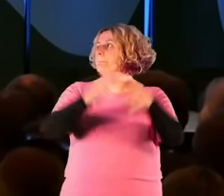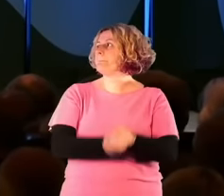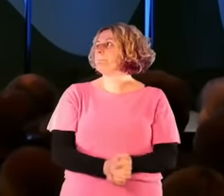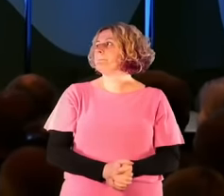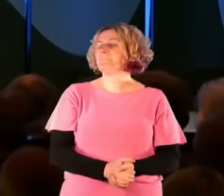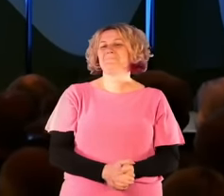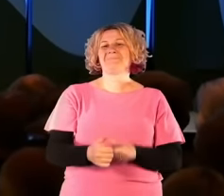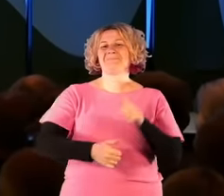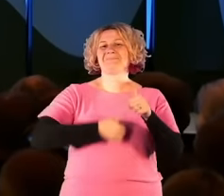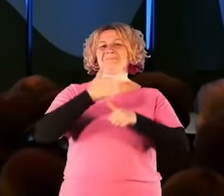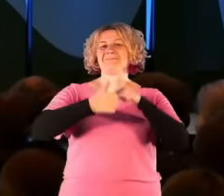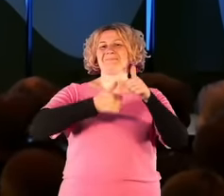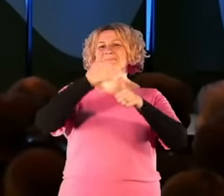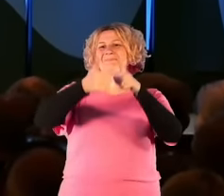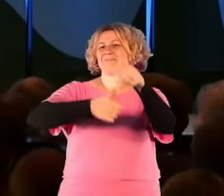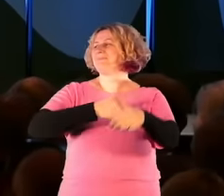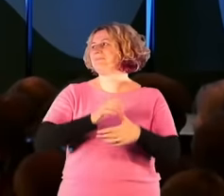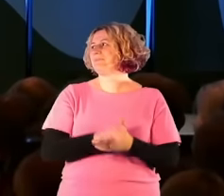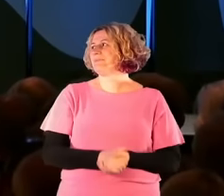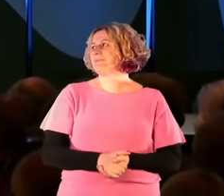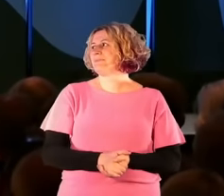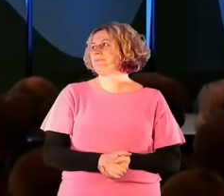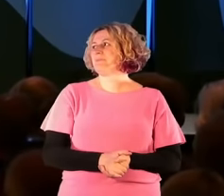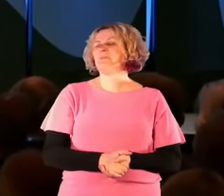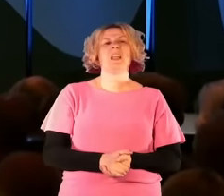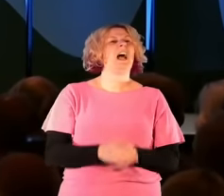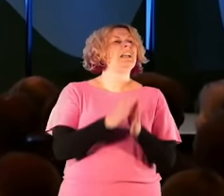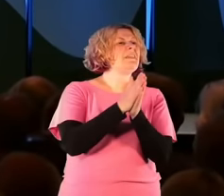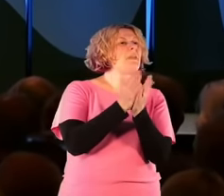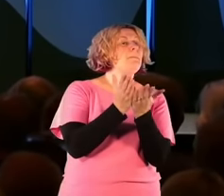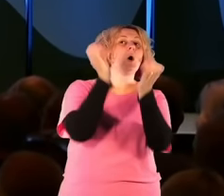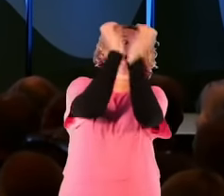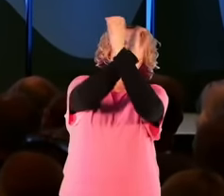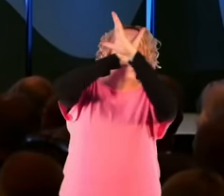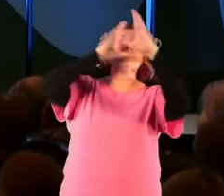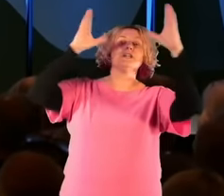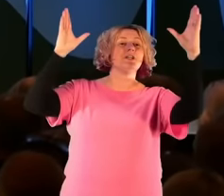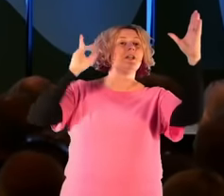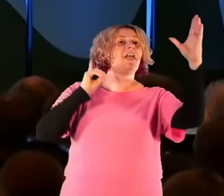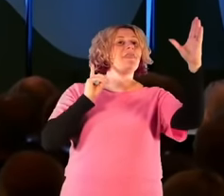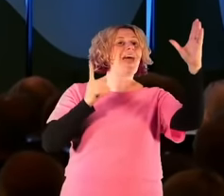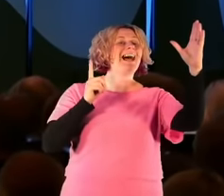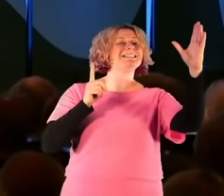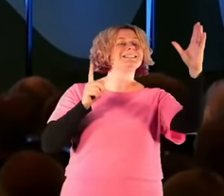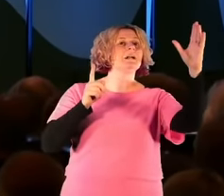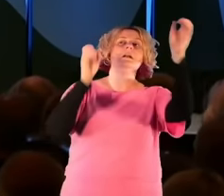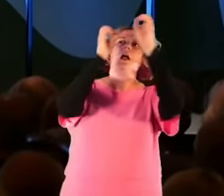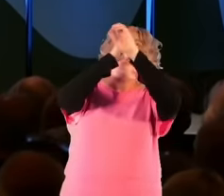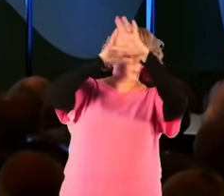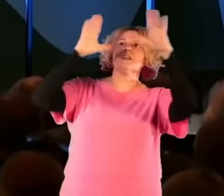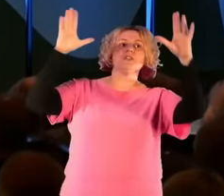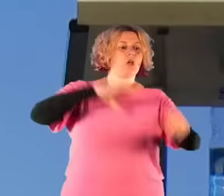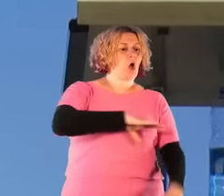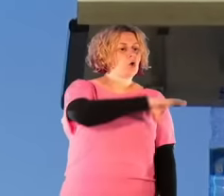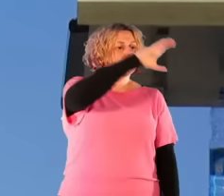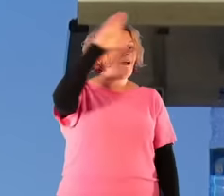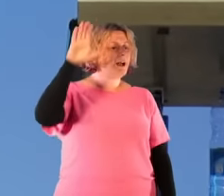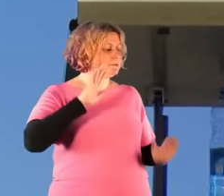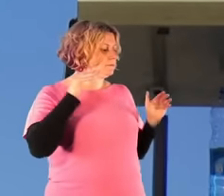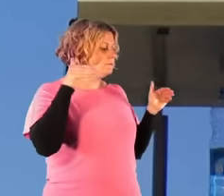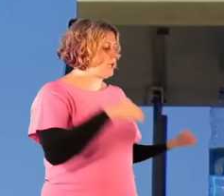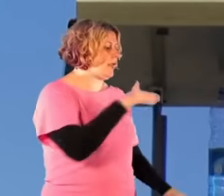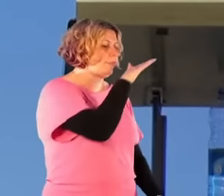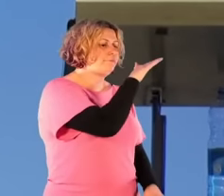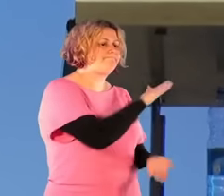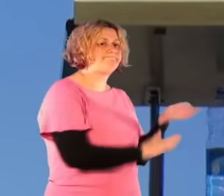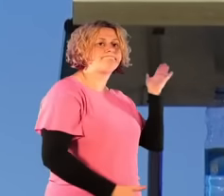He is risen indeed. Hallelujah. Well done. Well done. And of course, in the book of Revelation, that's who he is. That's the opening vision. Christ is the one who's conquered death. And